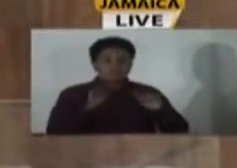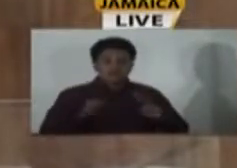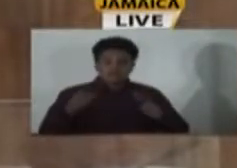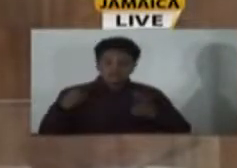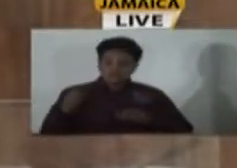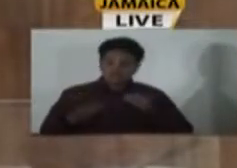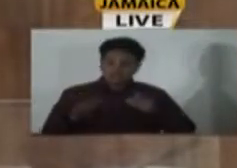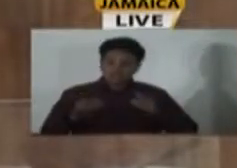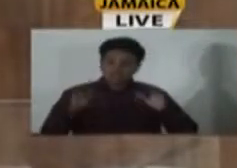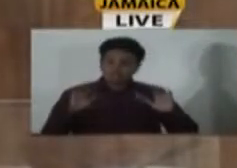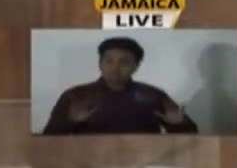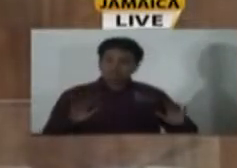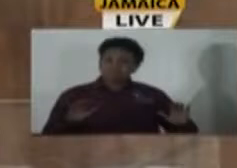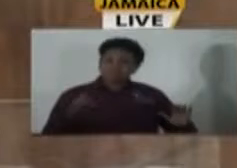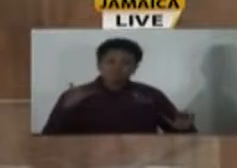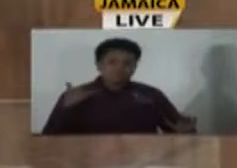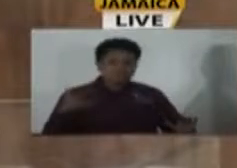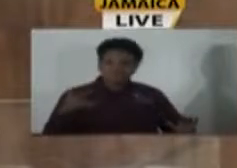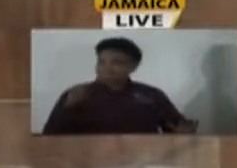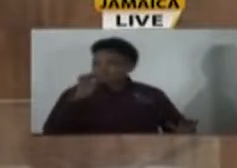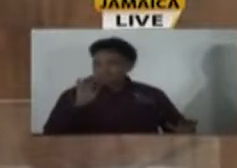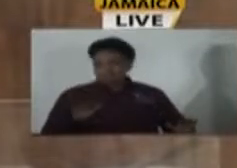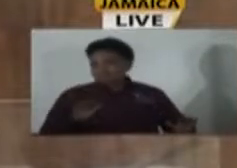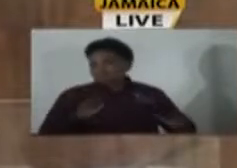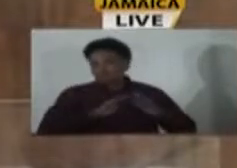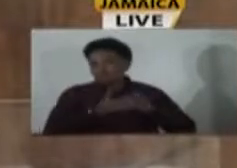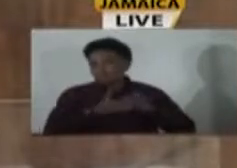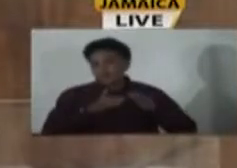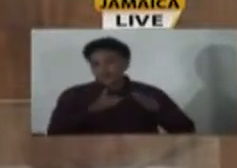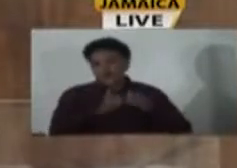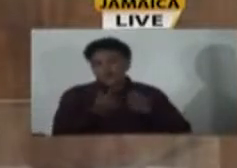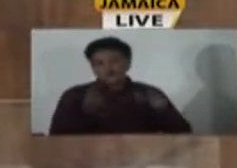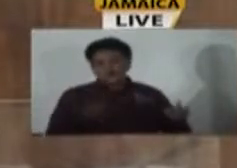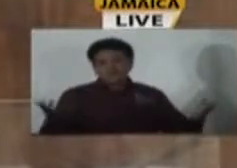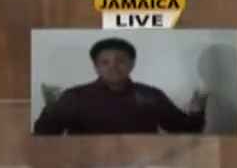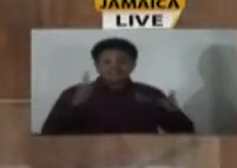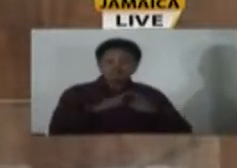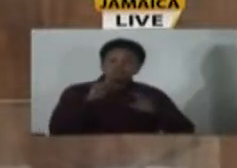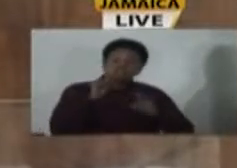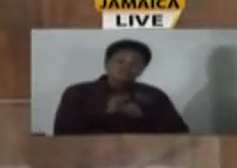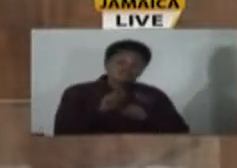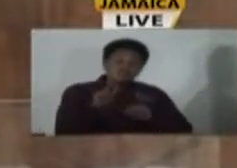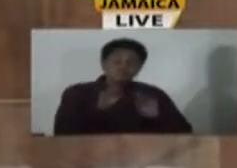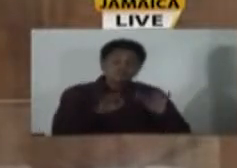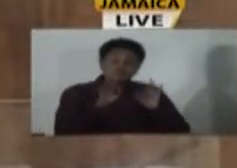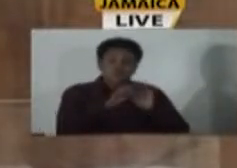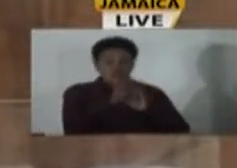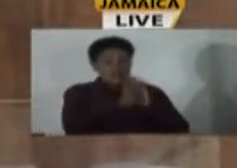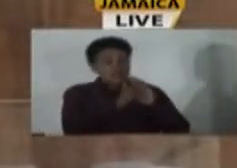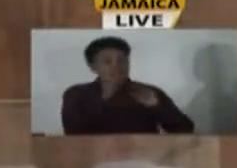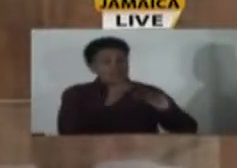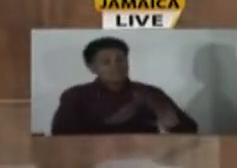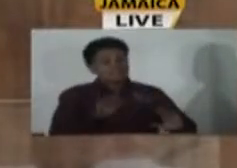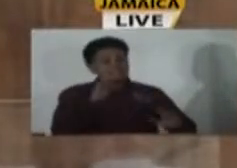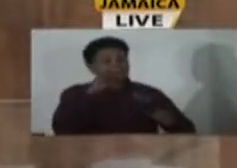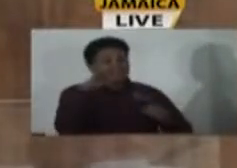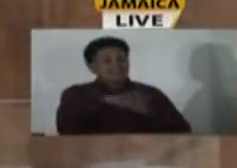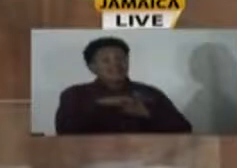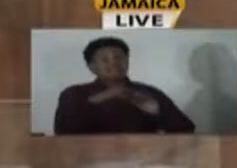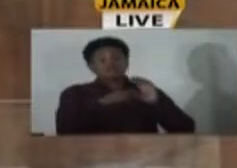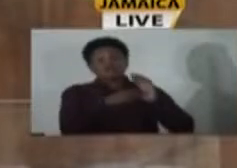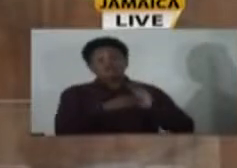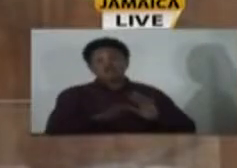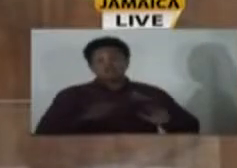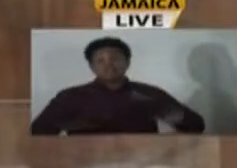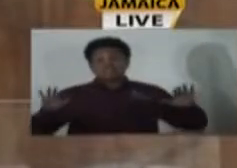of democratic governance and with the importance of ensuring that the legislature, as the elected